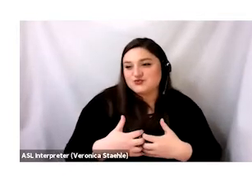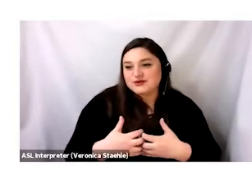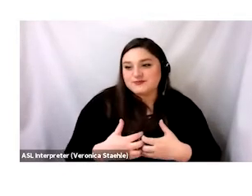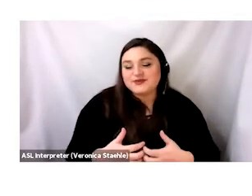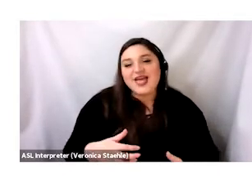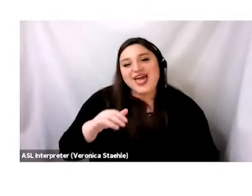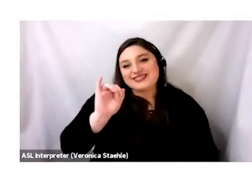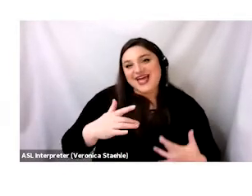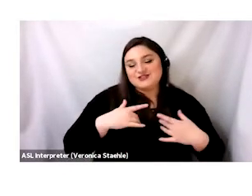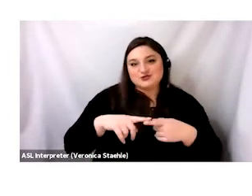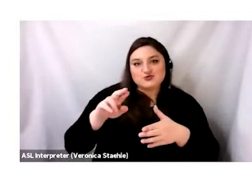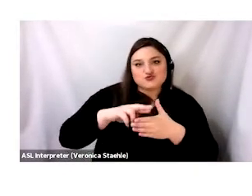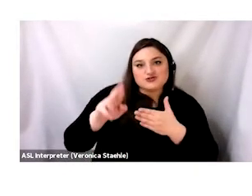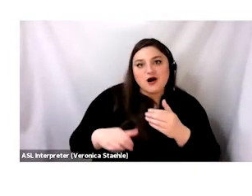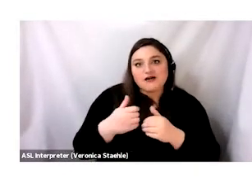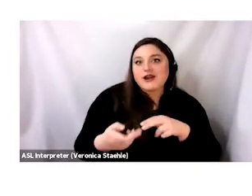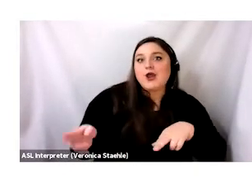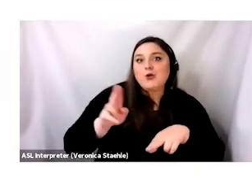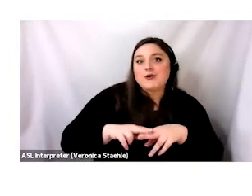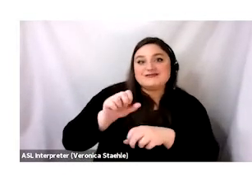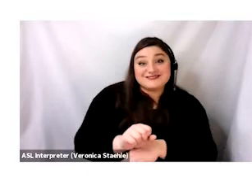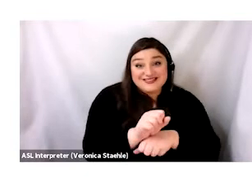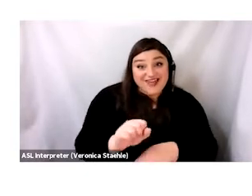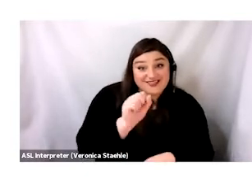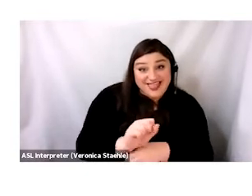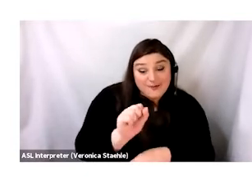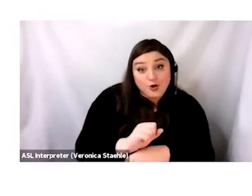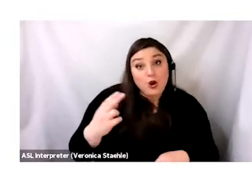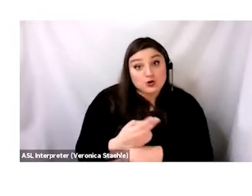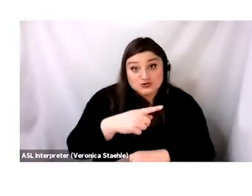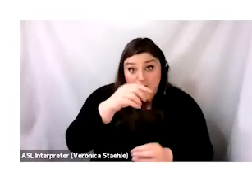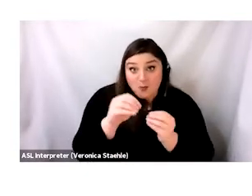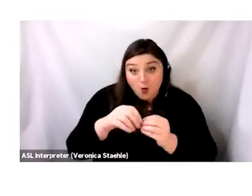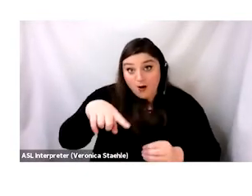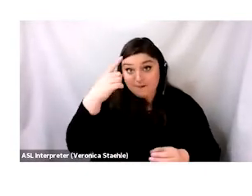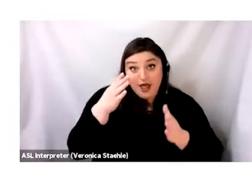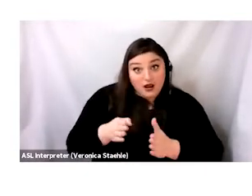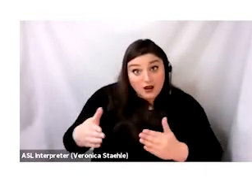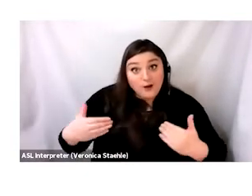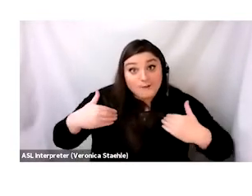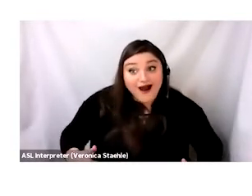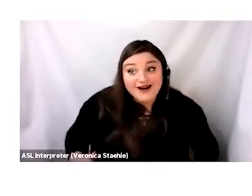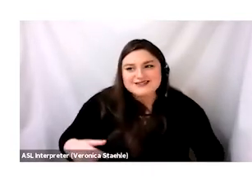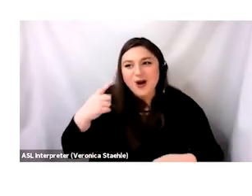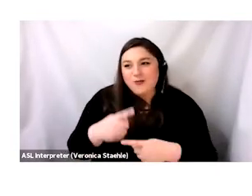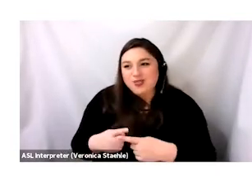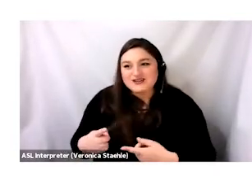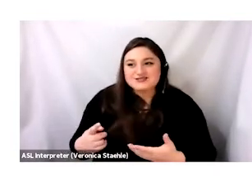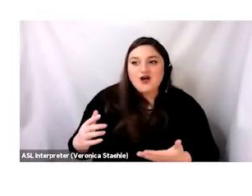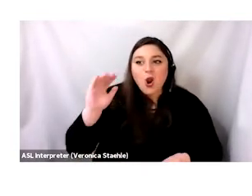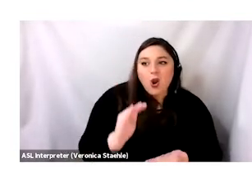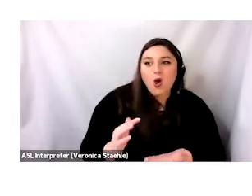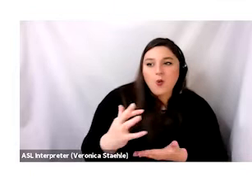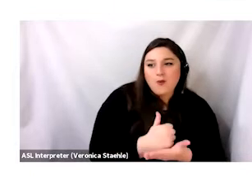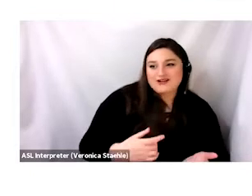resulting in an increase of slave labor, Black bodies, and very low wage labor, poor white bodies.